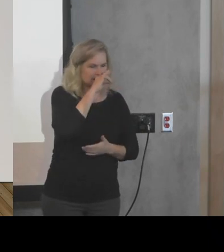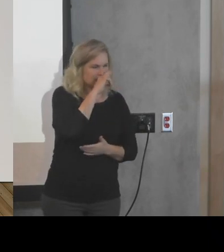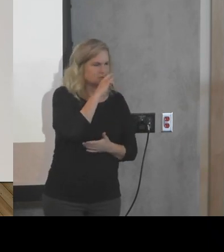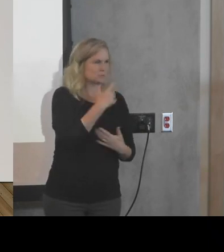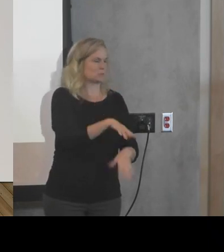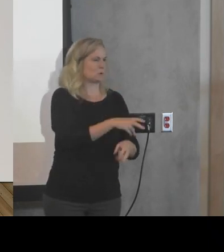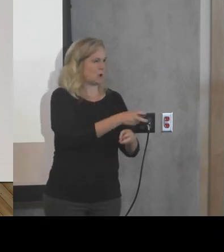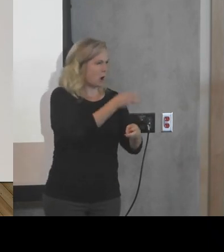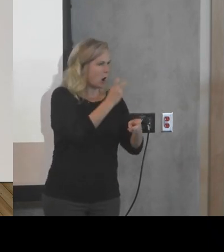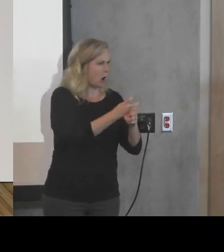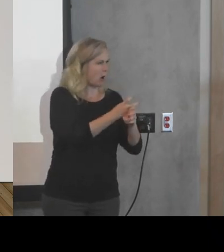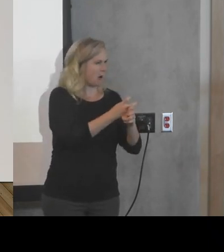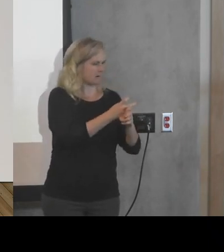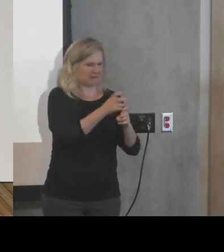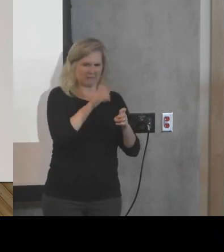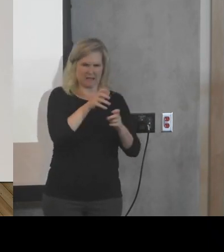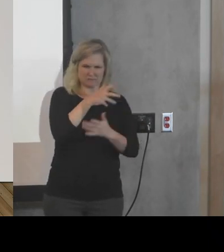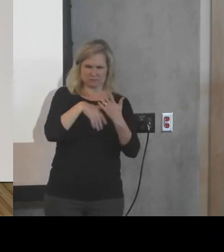kids.